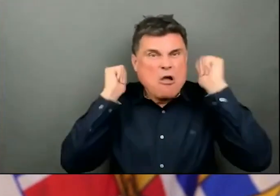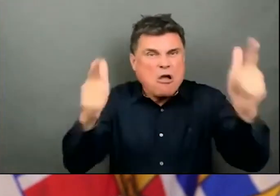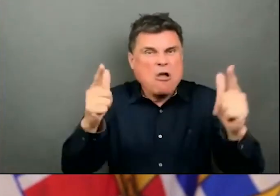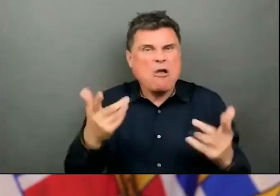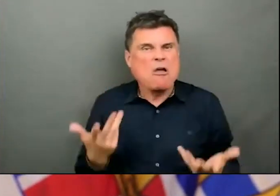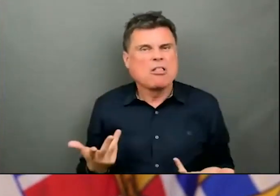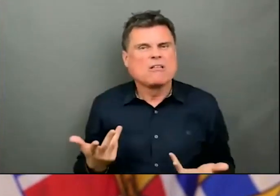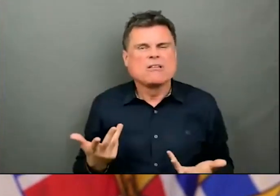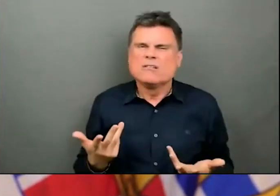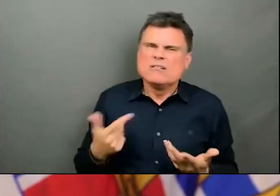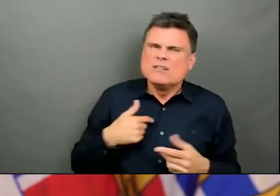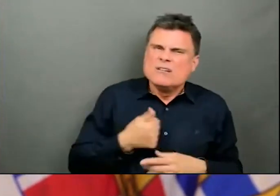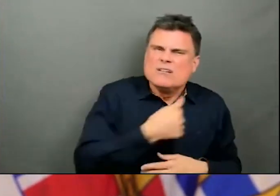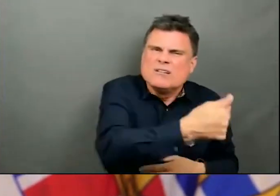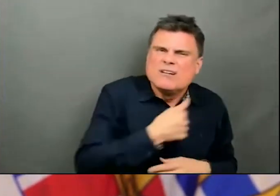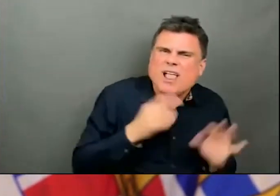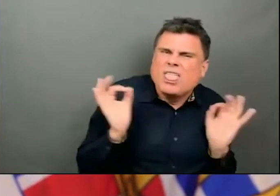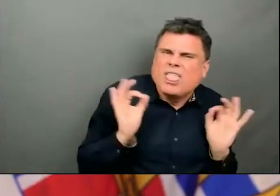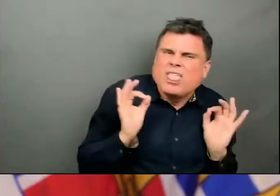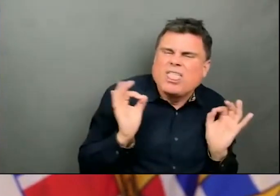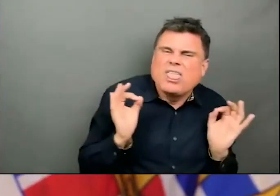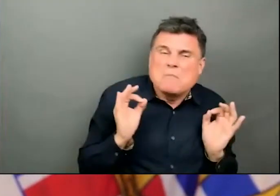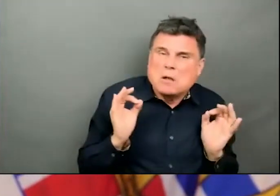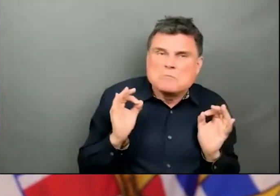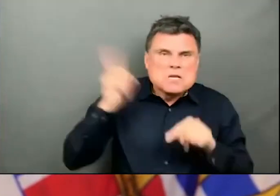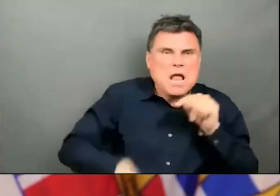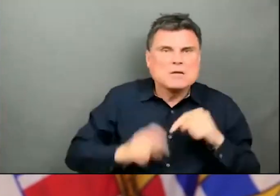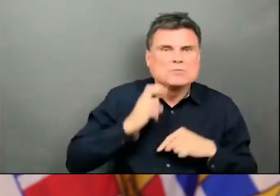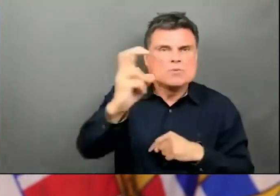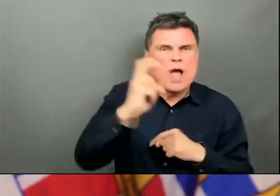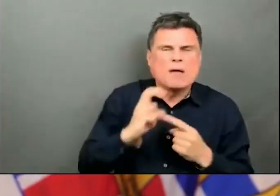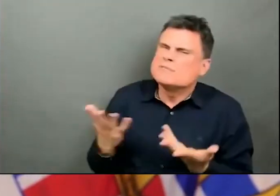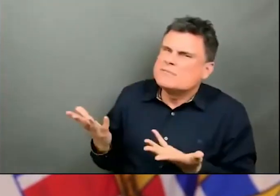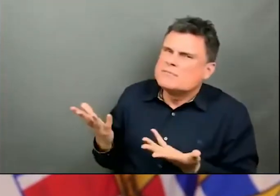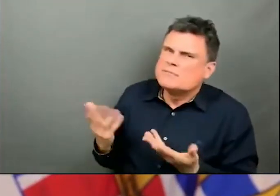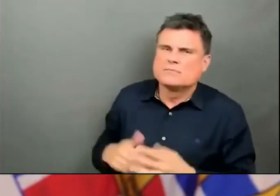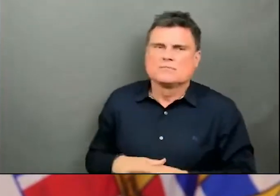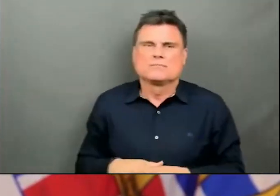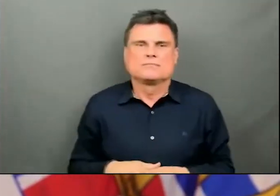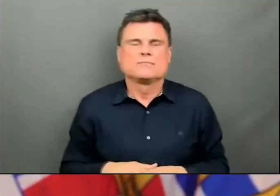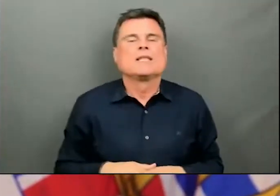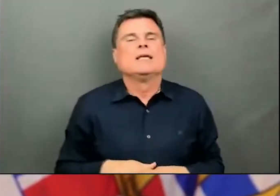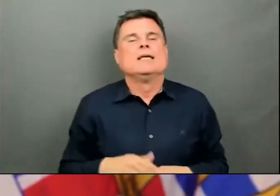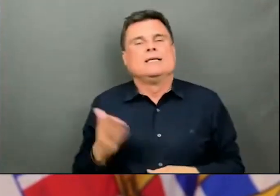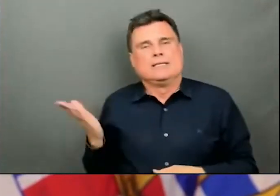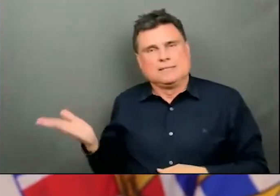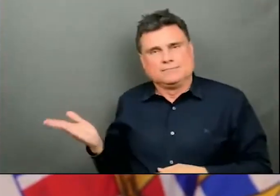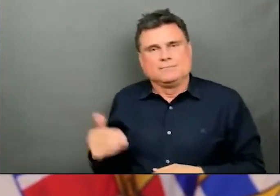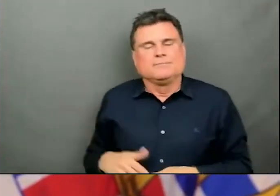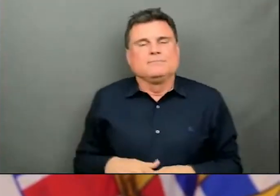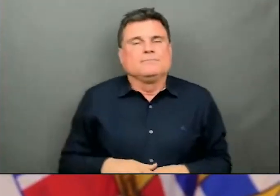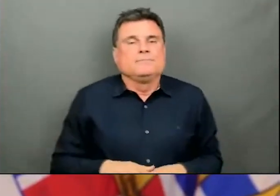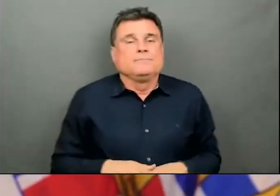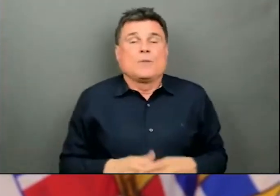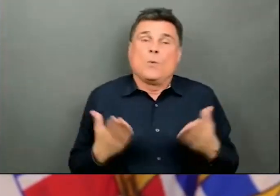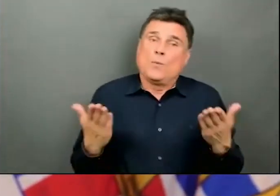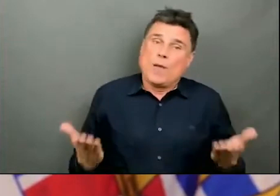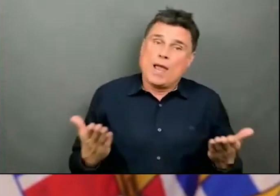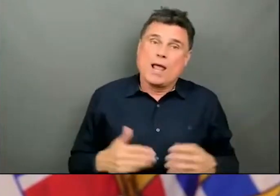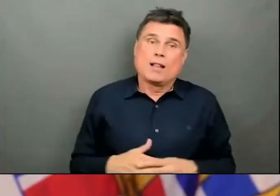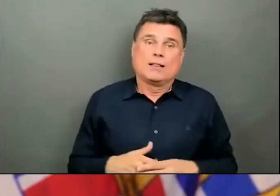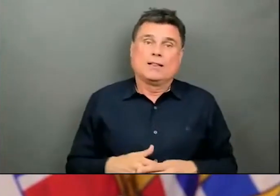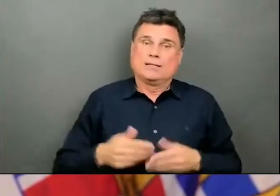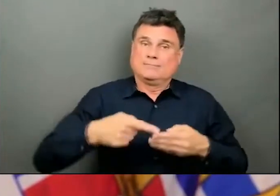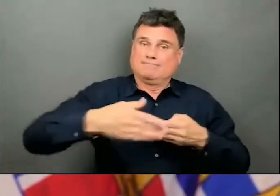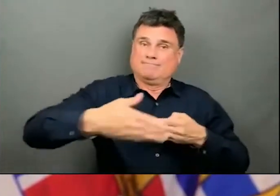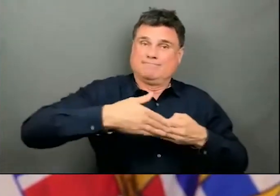communities? Yeah, you know what? This is not forever, as I've said many times. But for this next period of time, yes, go